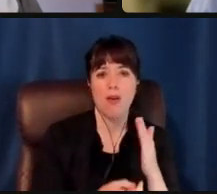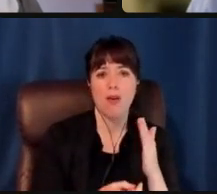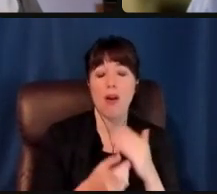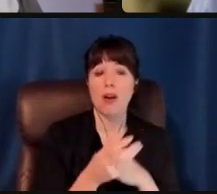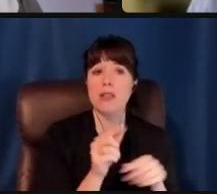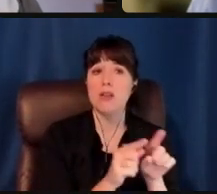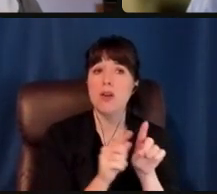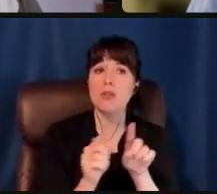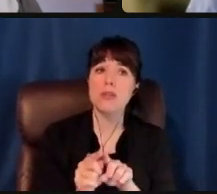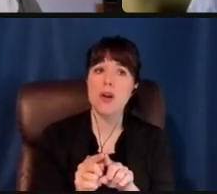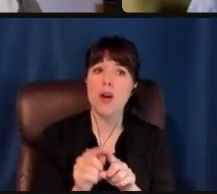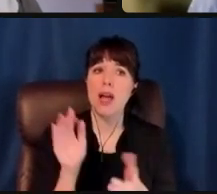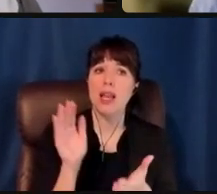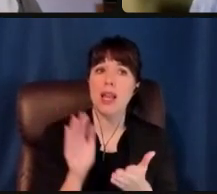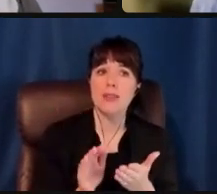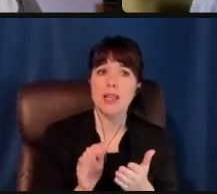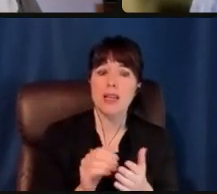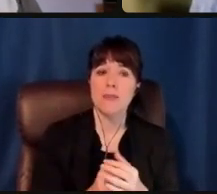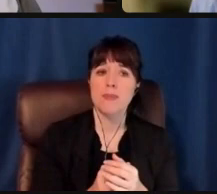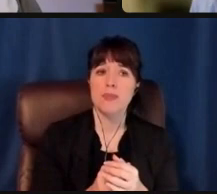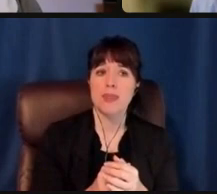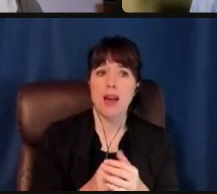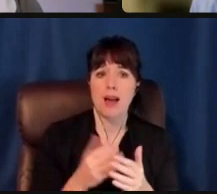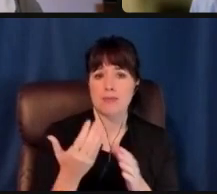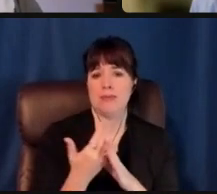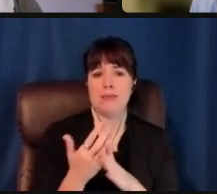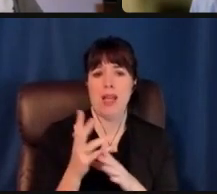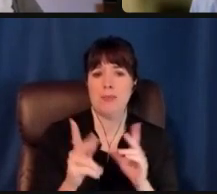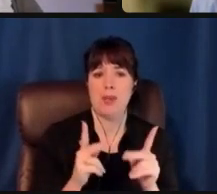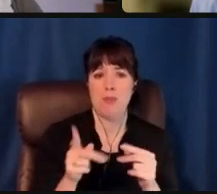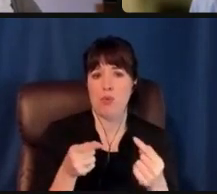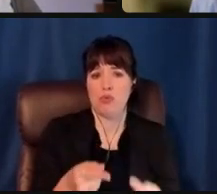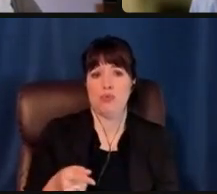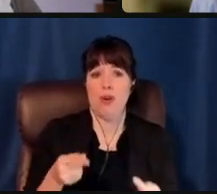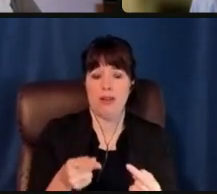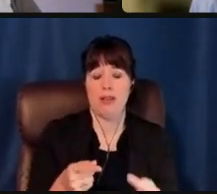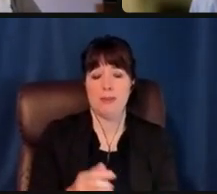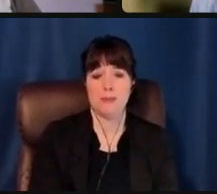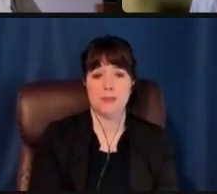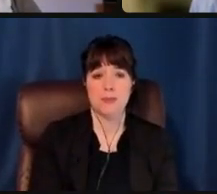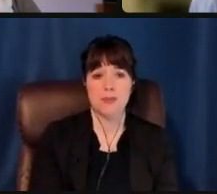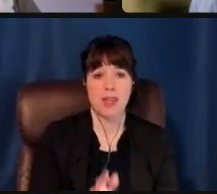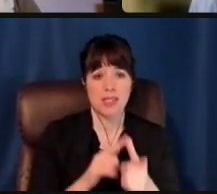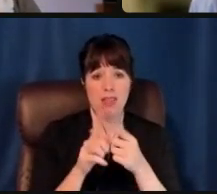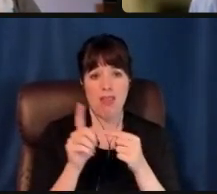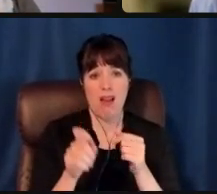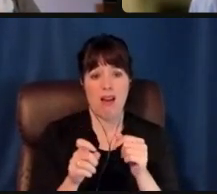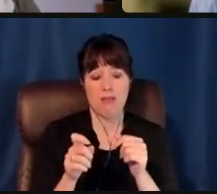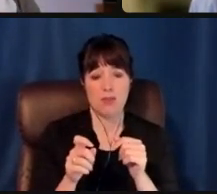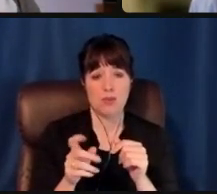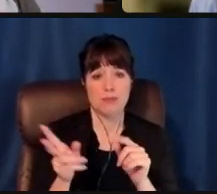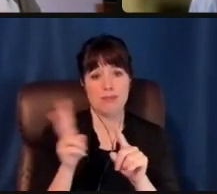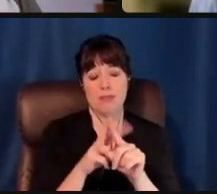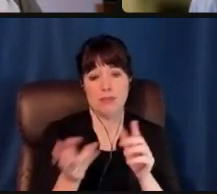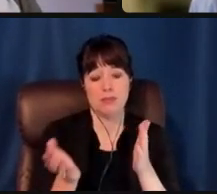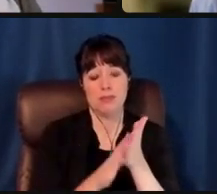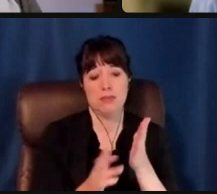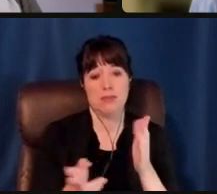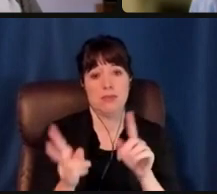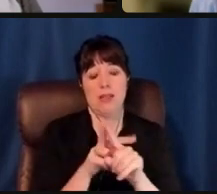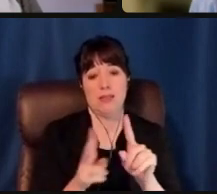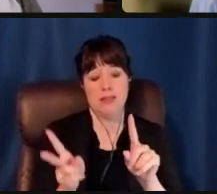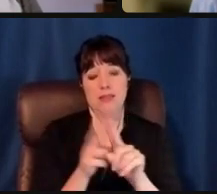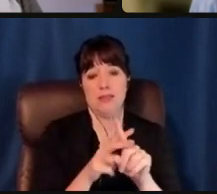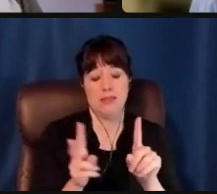also alleviate the headache of folks who are struggling to then have to sign back up for a